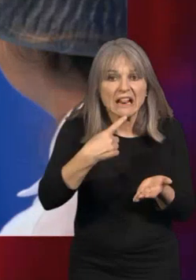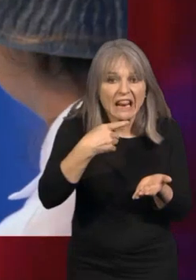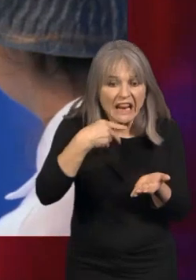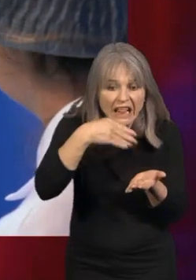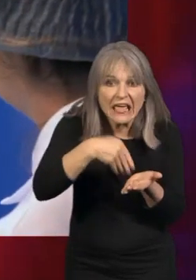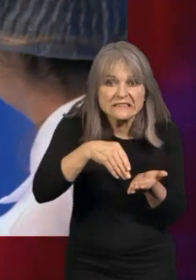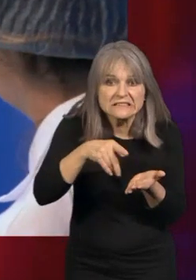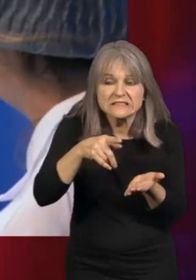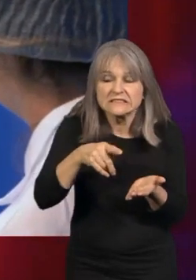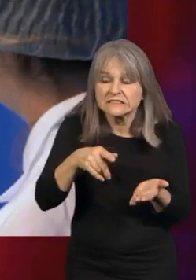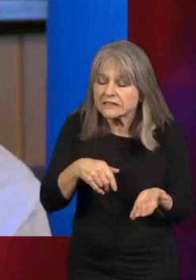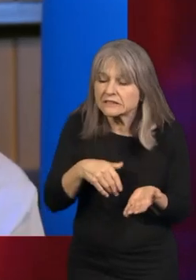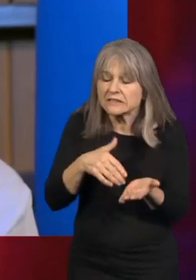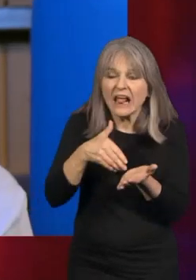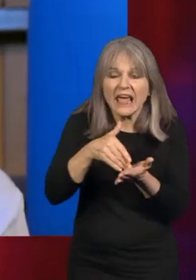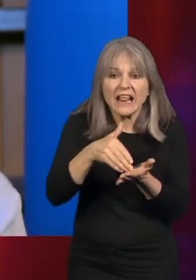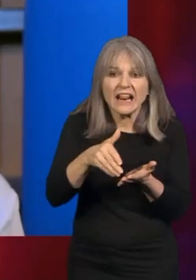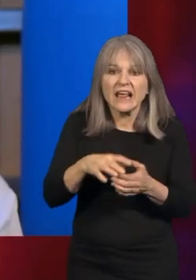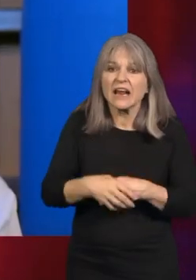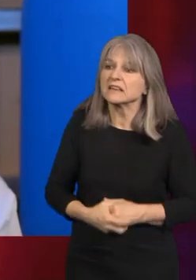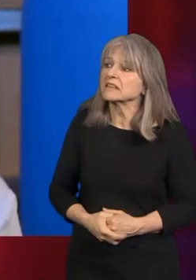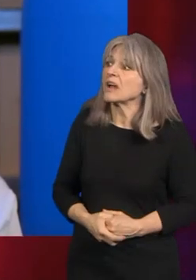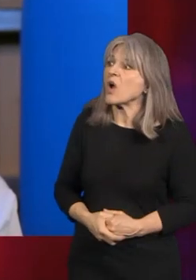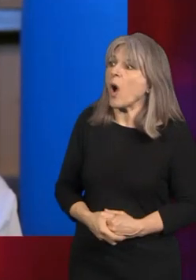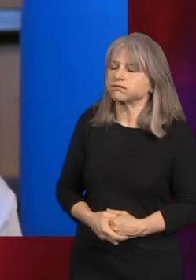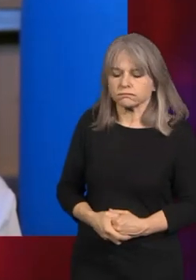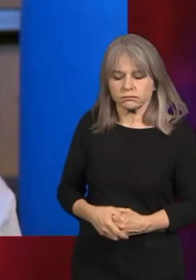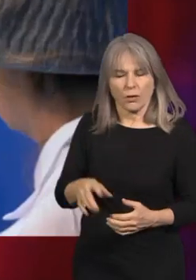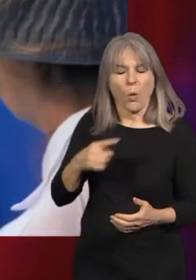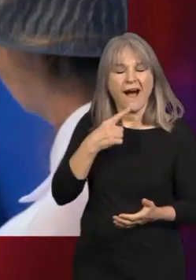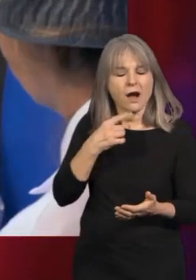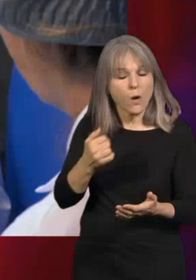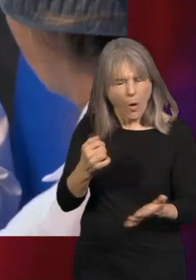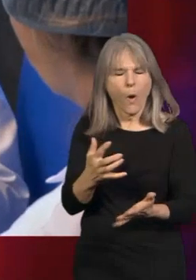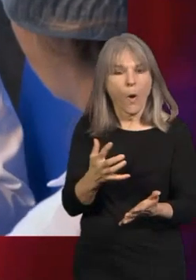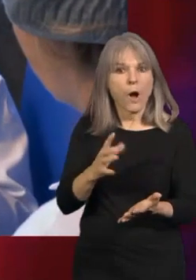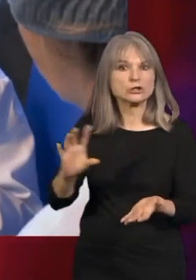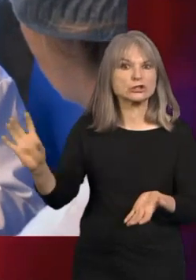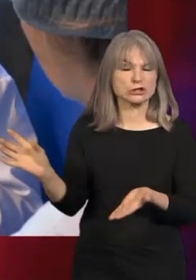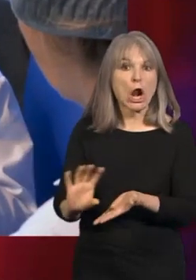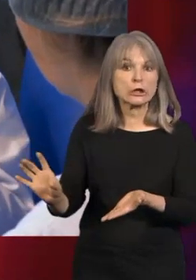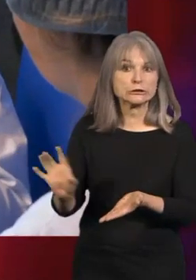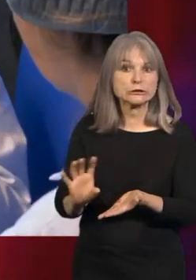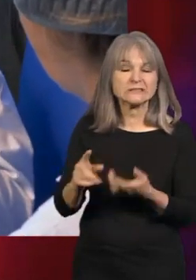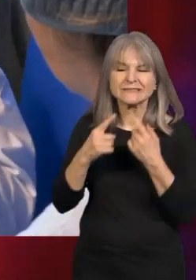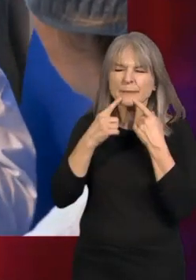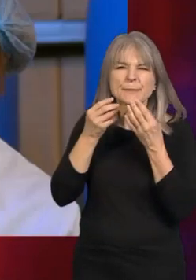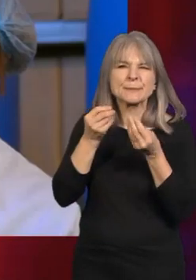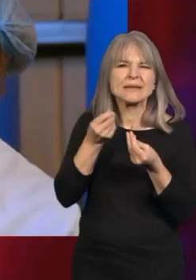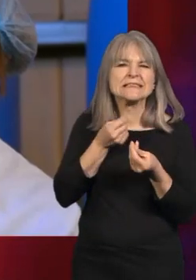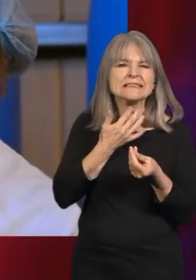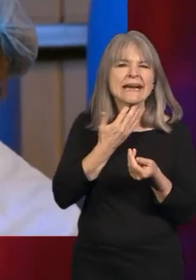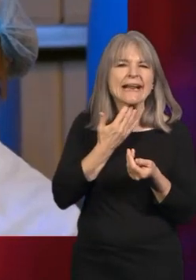Well, it's really, really salty, but it's also slightly tingy and maybe moving to a little bit hot.